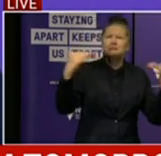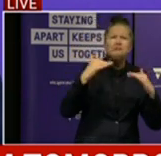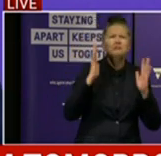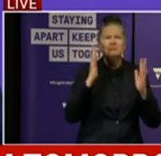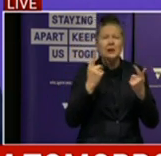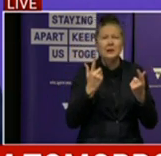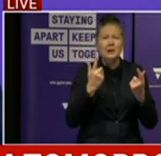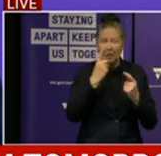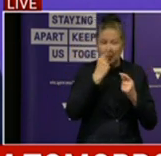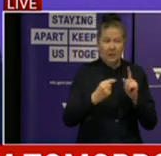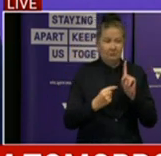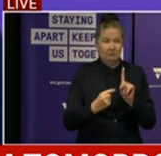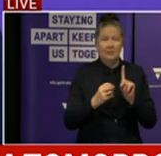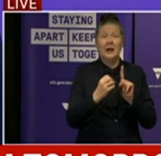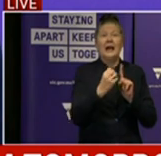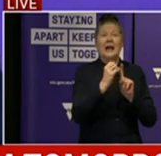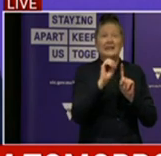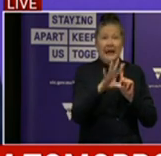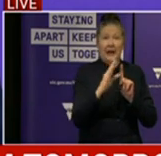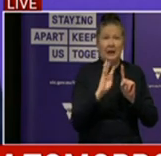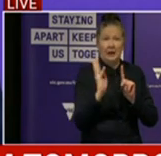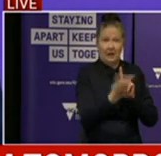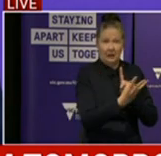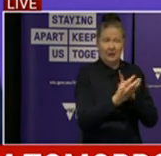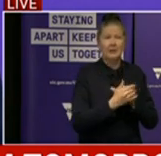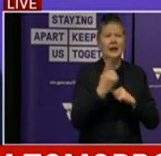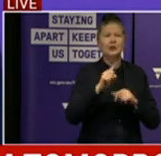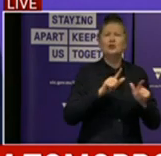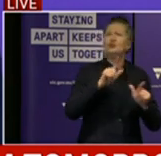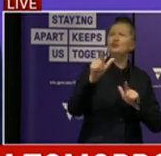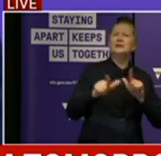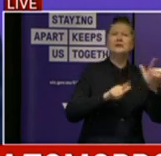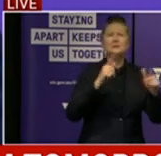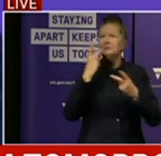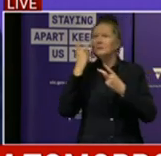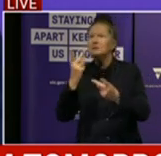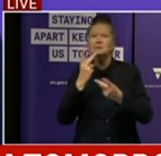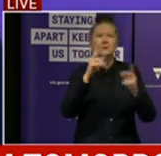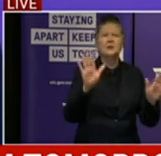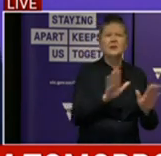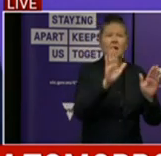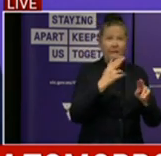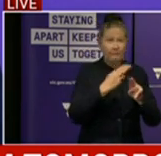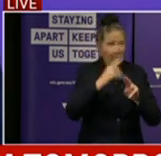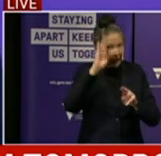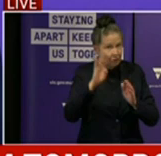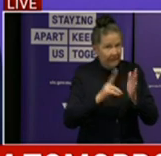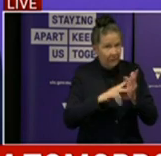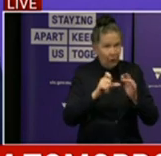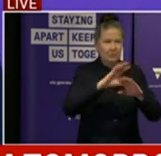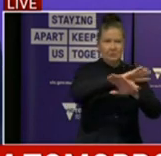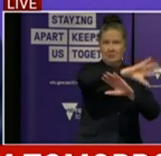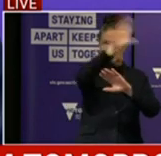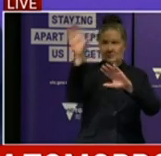faith leader. Tourist accommodation will open for regional Victorians in regional Victoria for them to travel